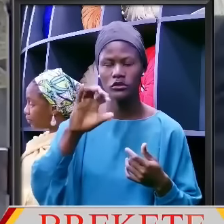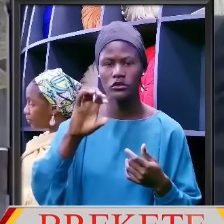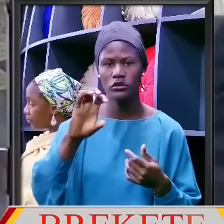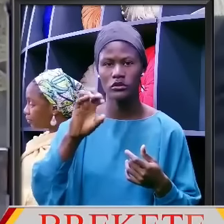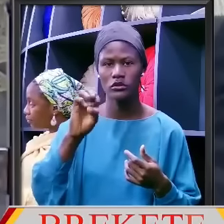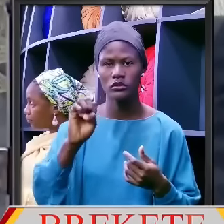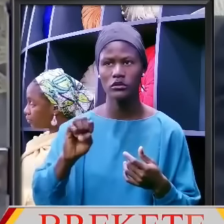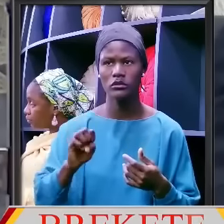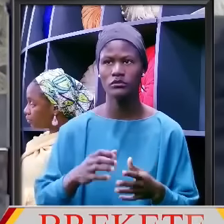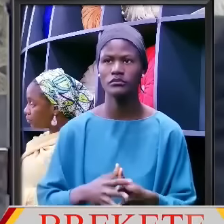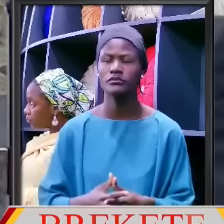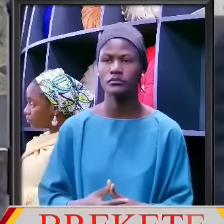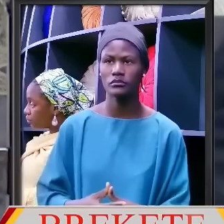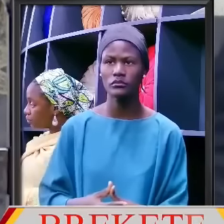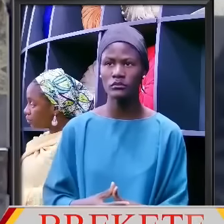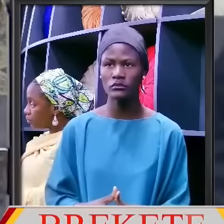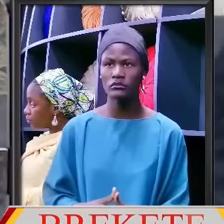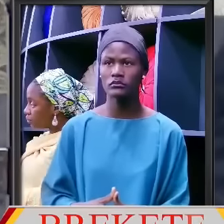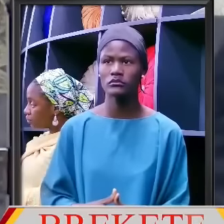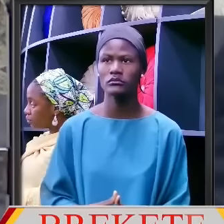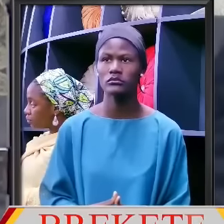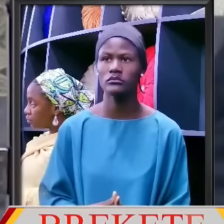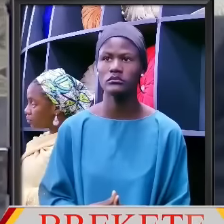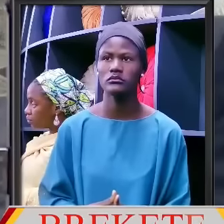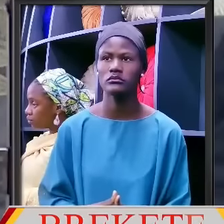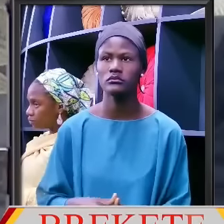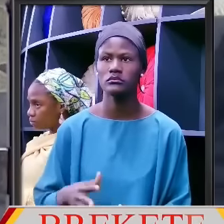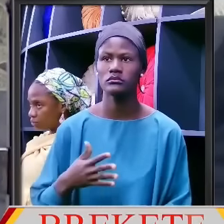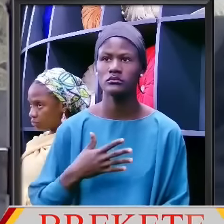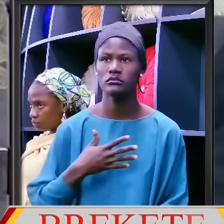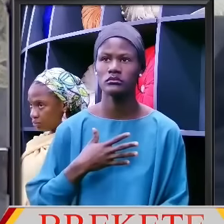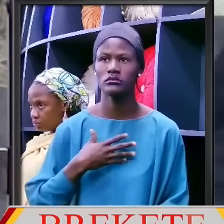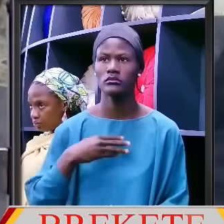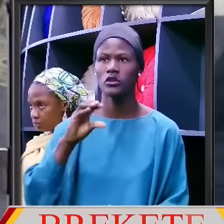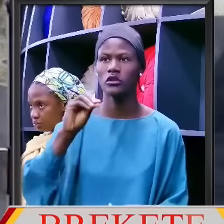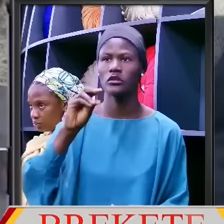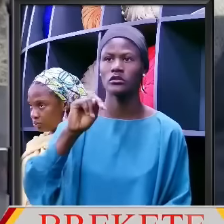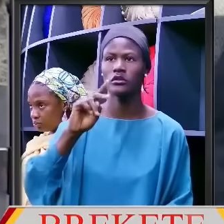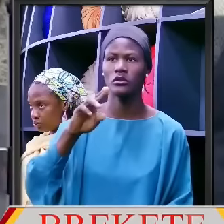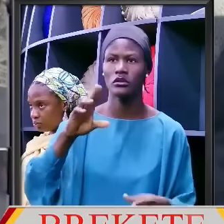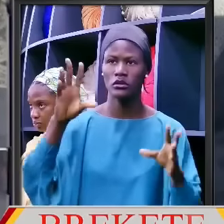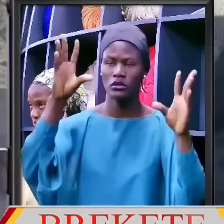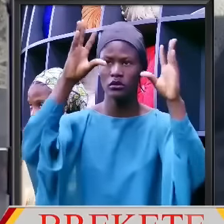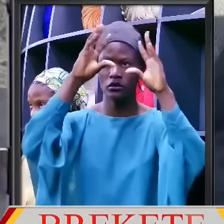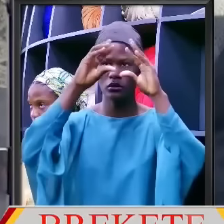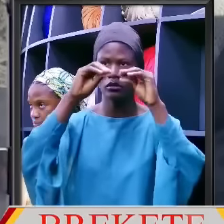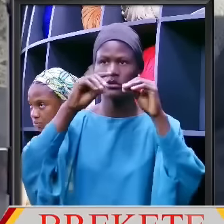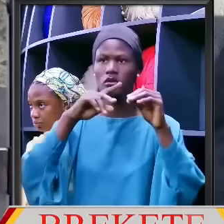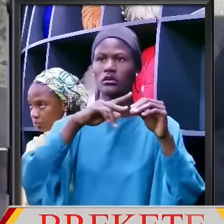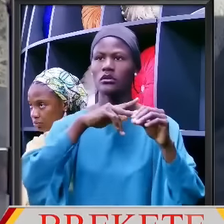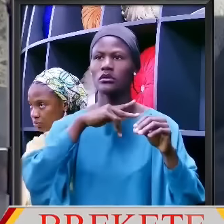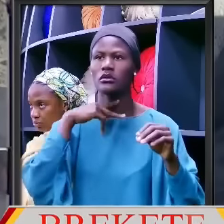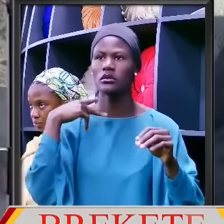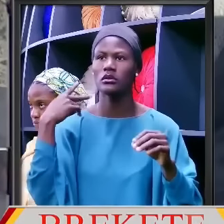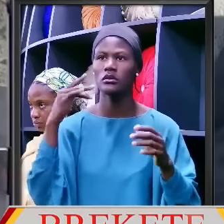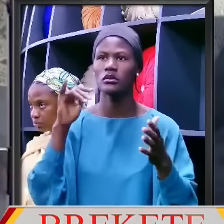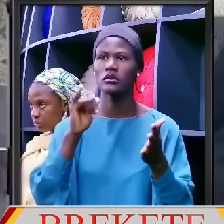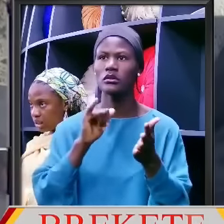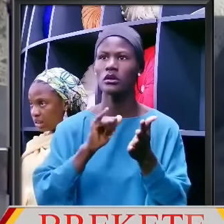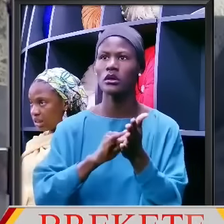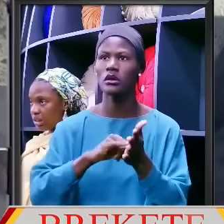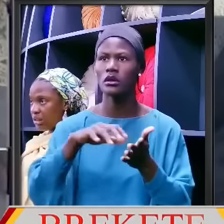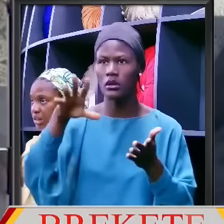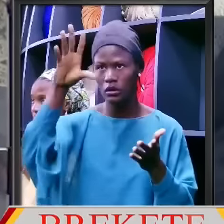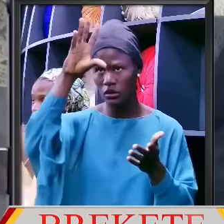Agnes Oluade is saying, my honorary president, a man killed his 10-year-old son yesterday because he said the boy stole his 100